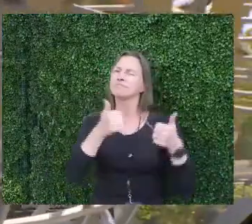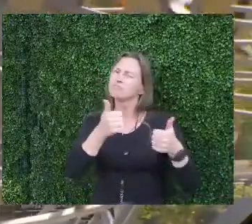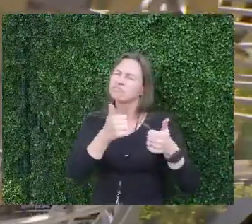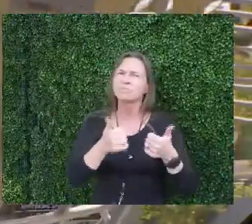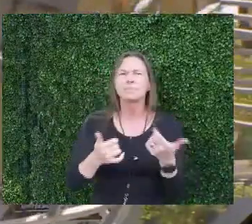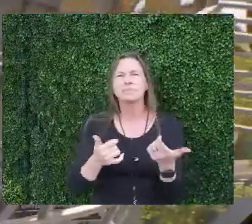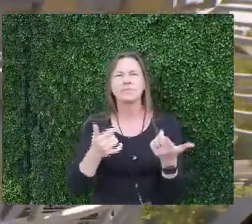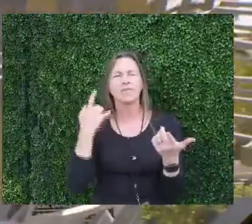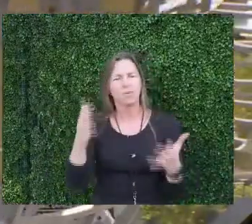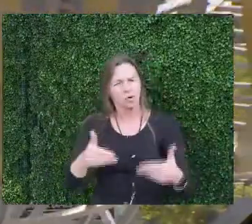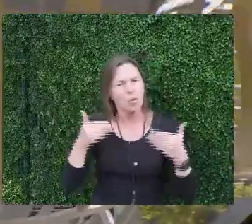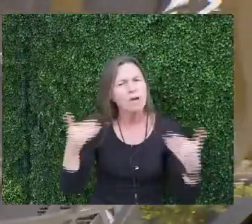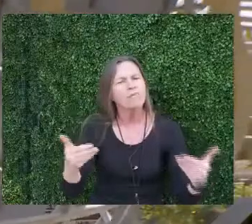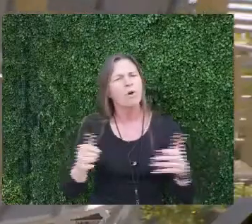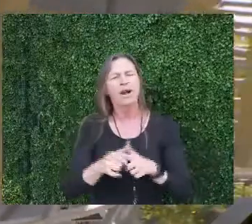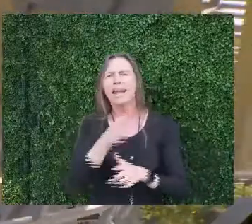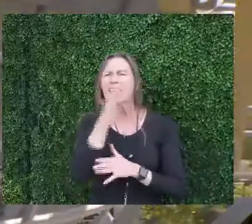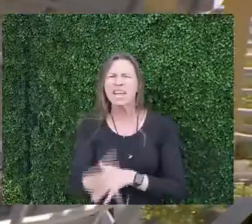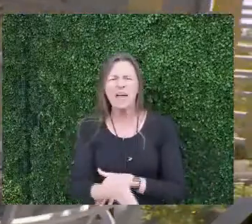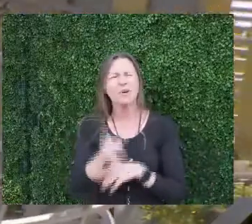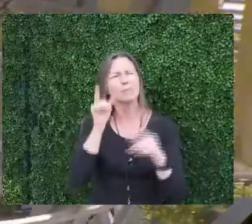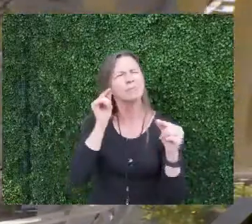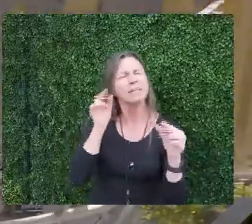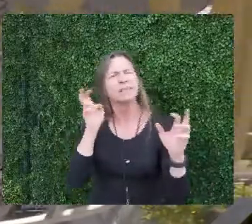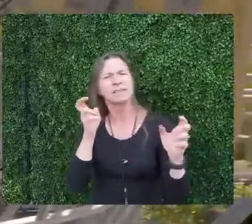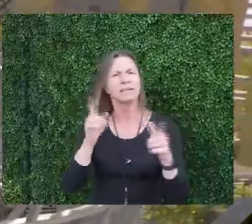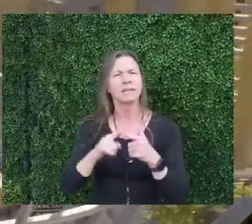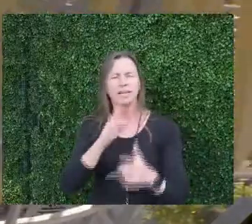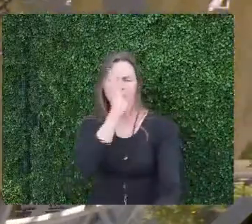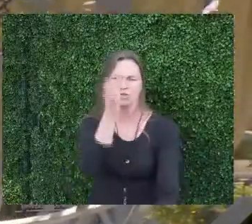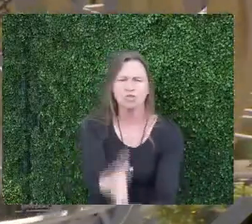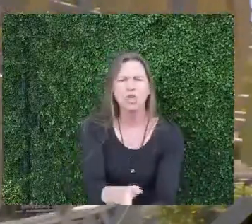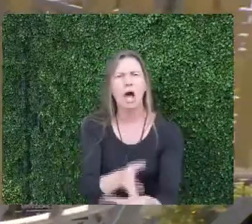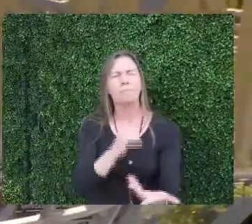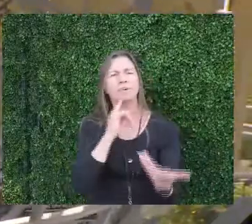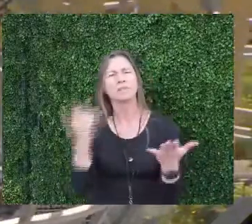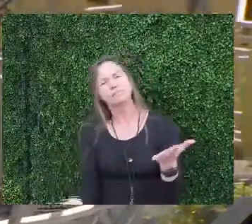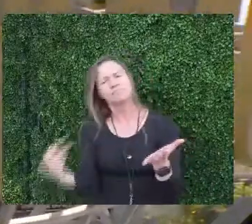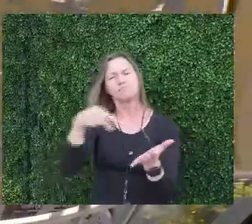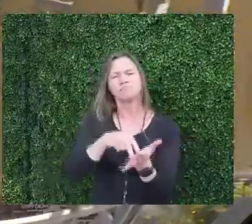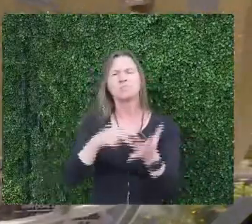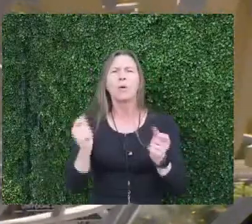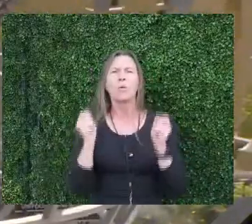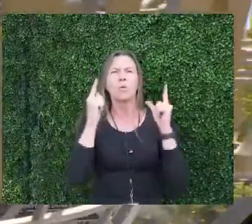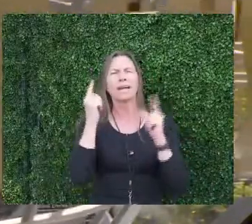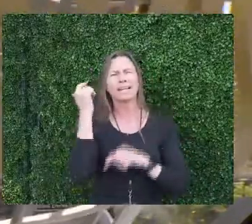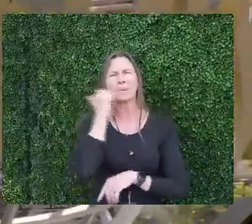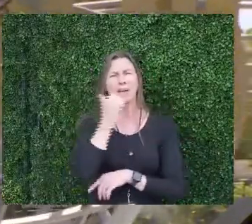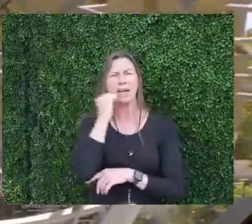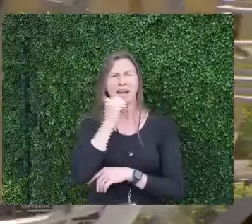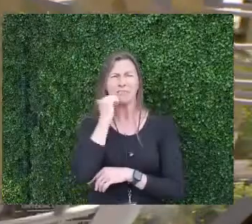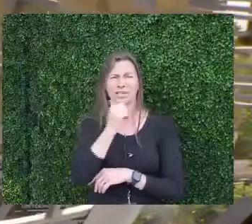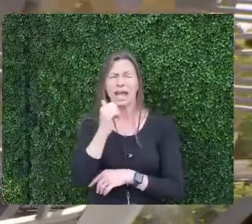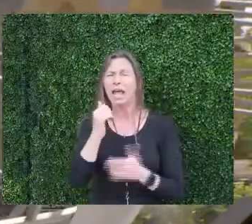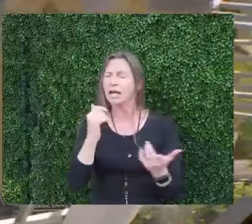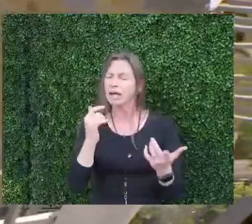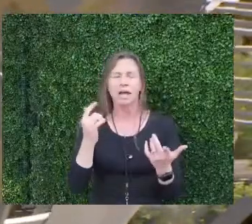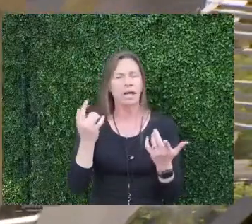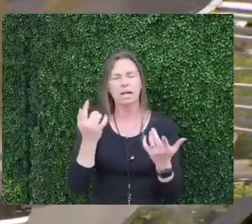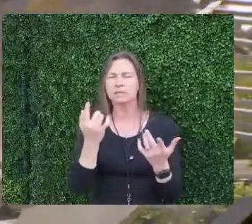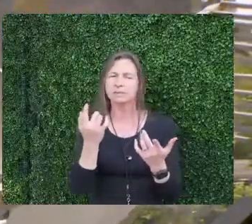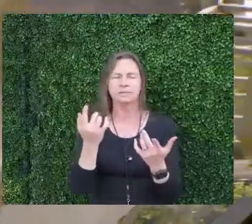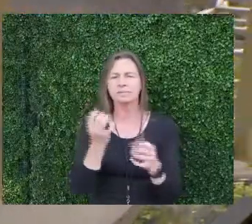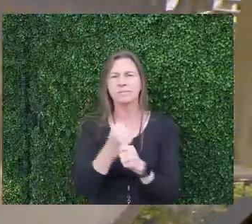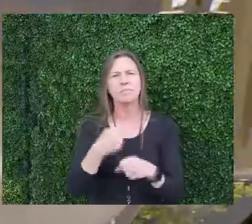never blinking, never stopping, never buckling, getting up every day, and making it happen and being governor of this state of